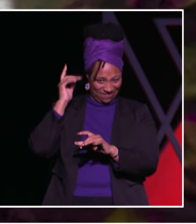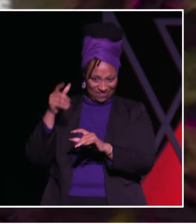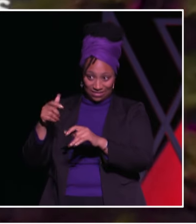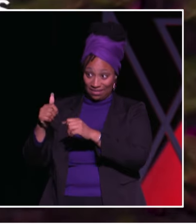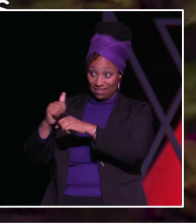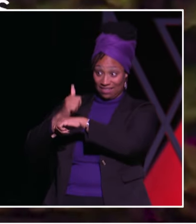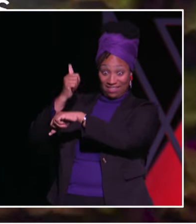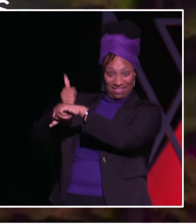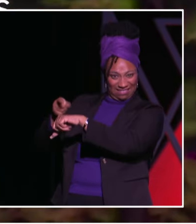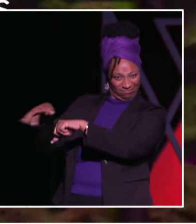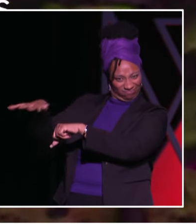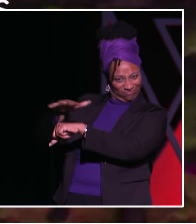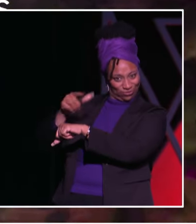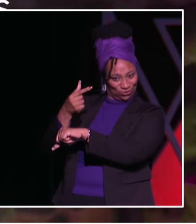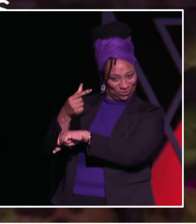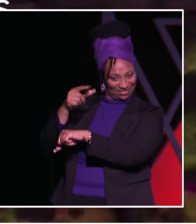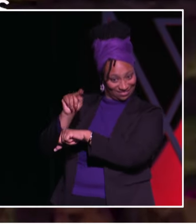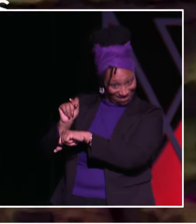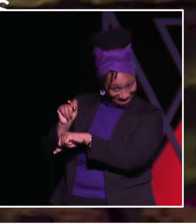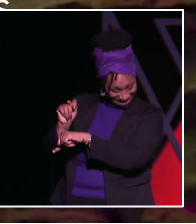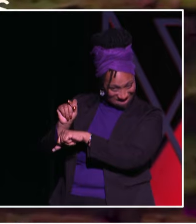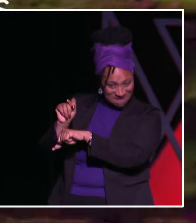come to play.